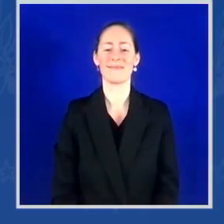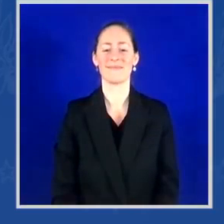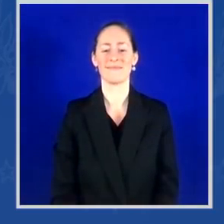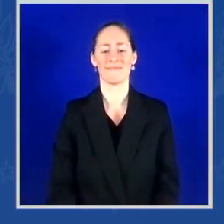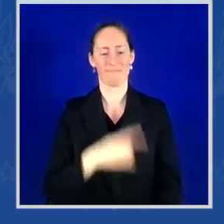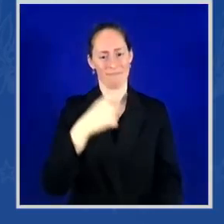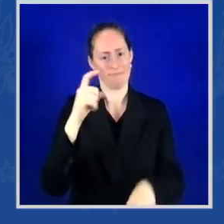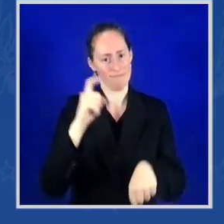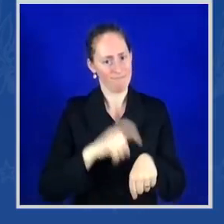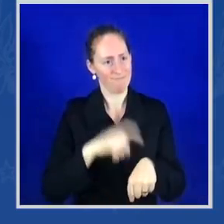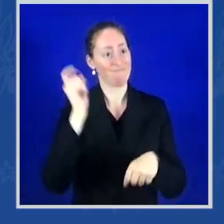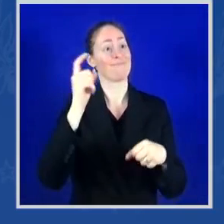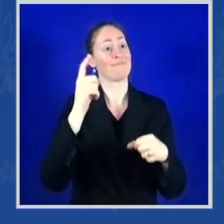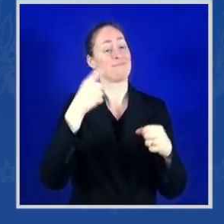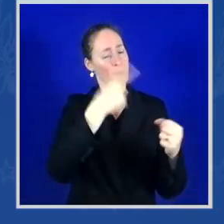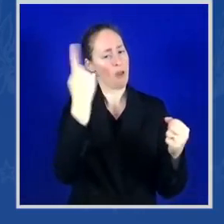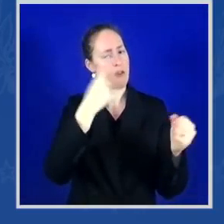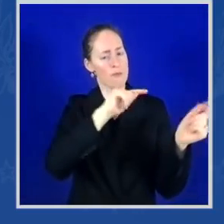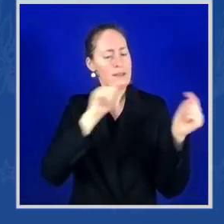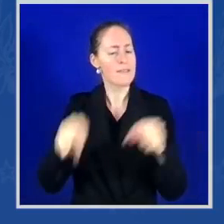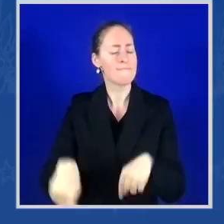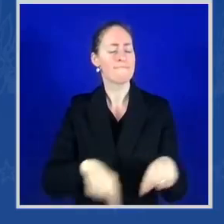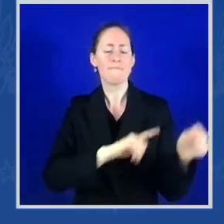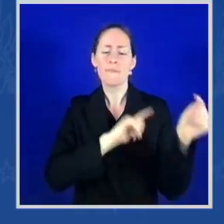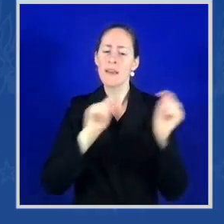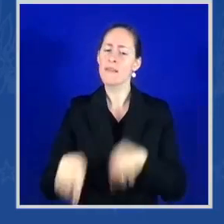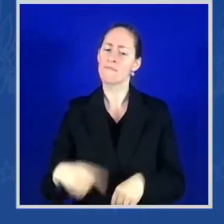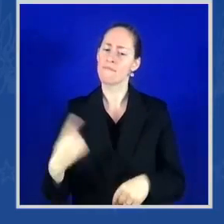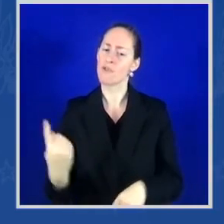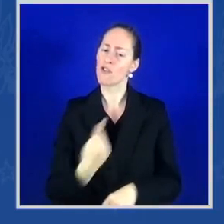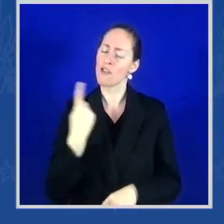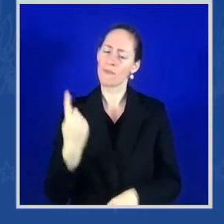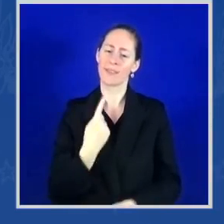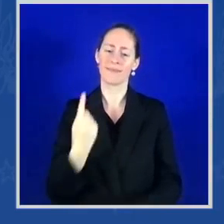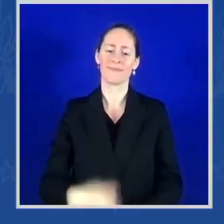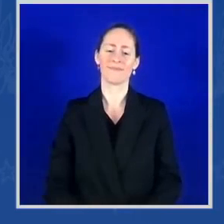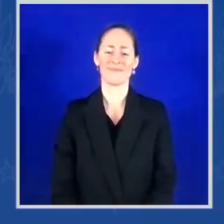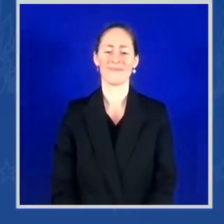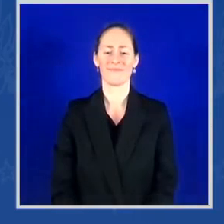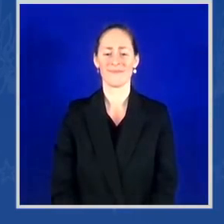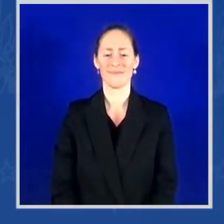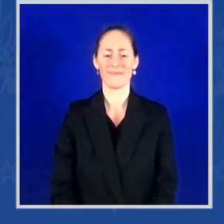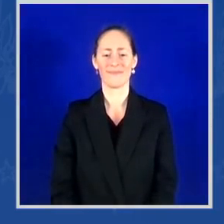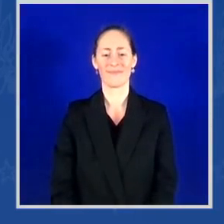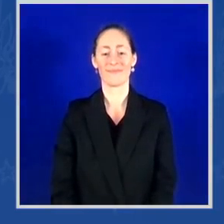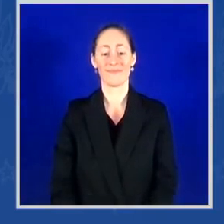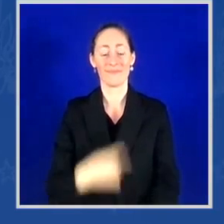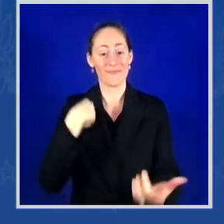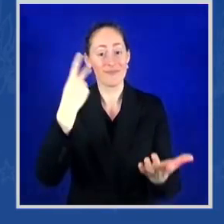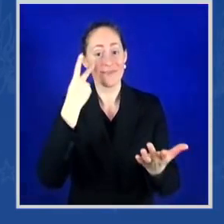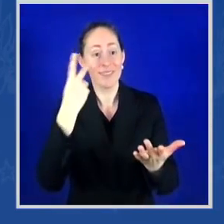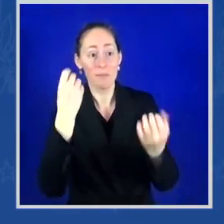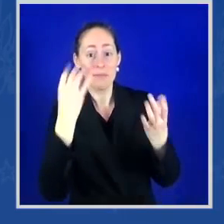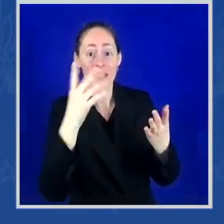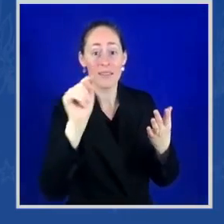here, and I can see, Judy, that you're in your assigned seats right here in the front row.